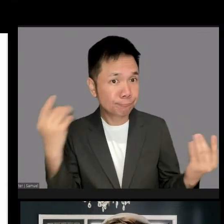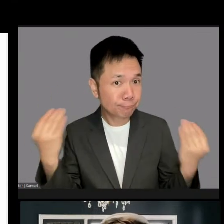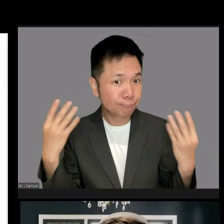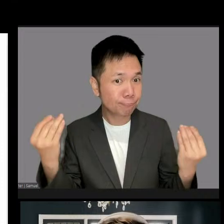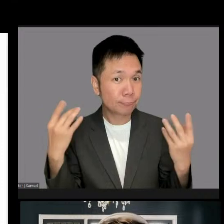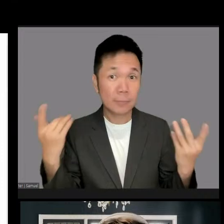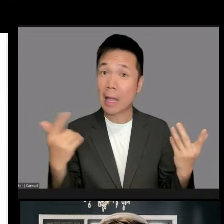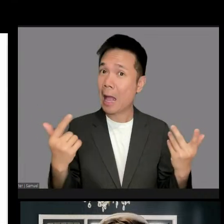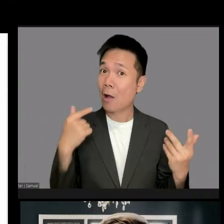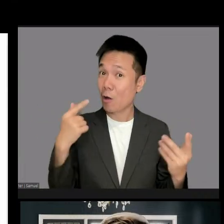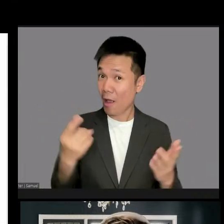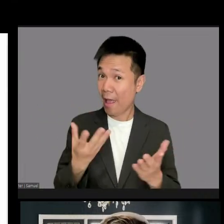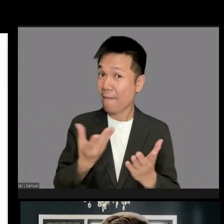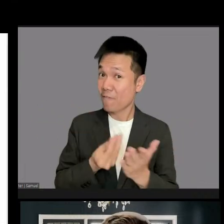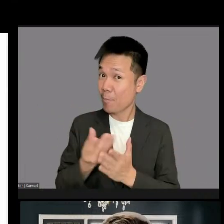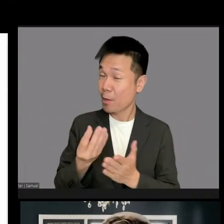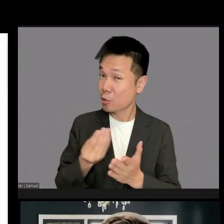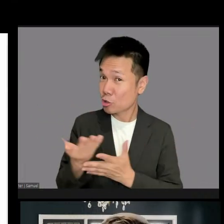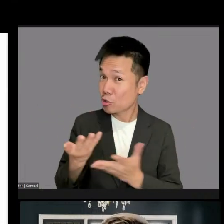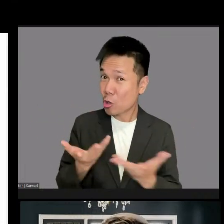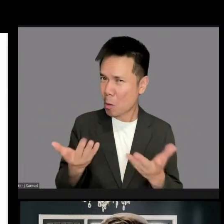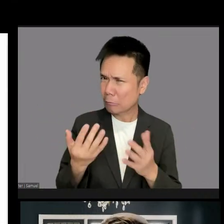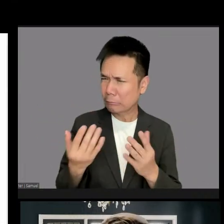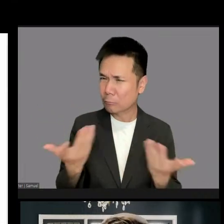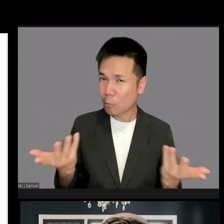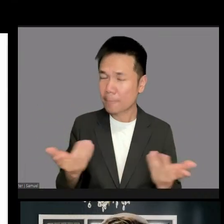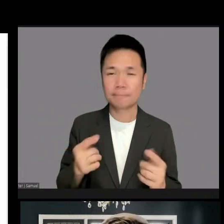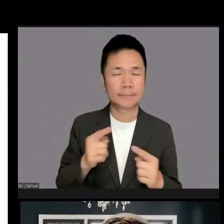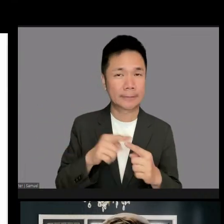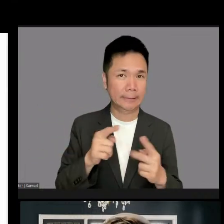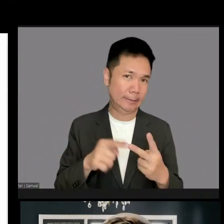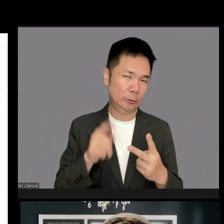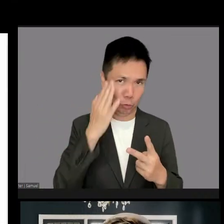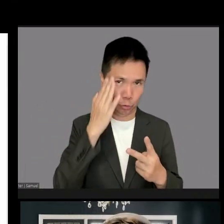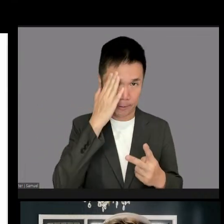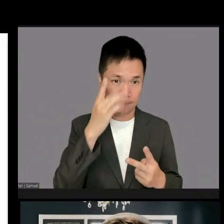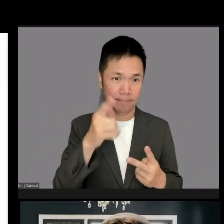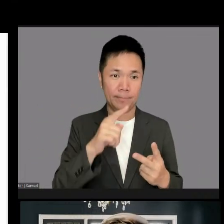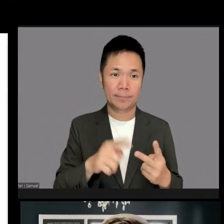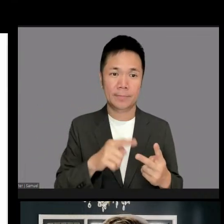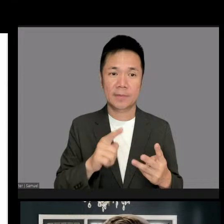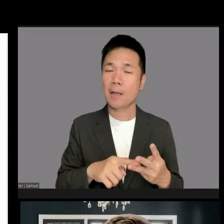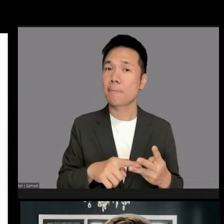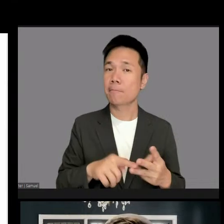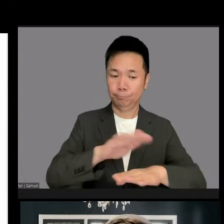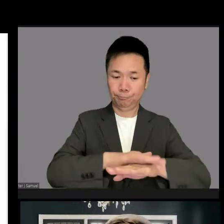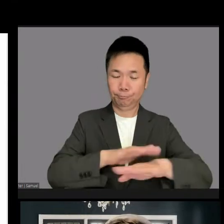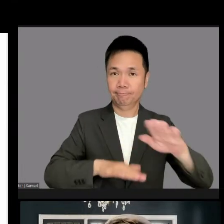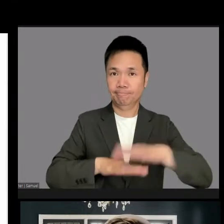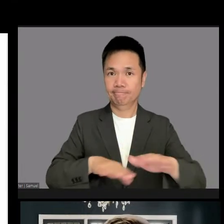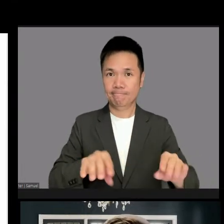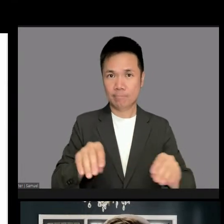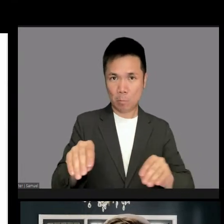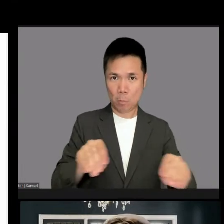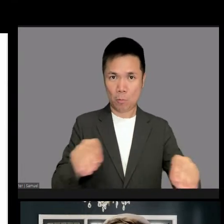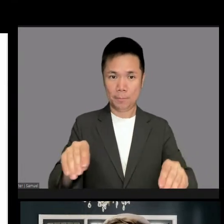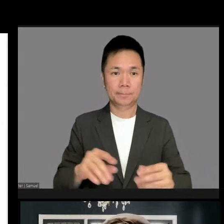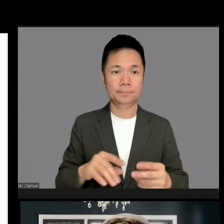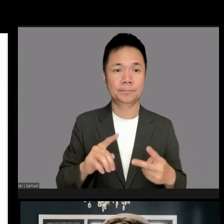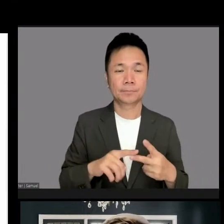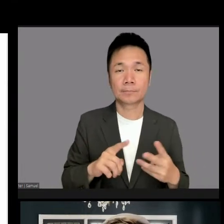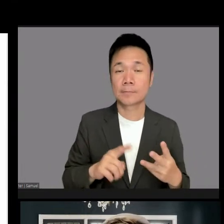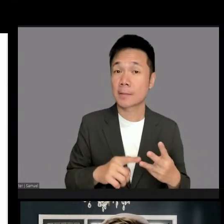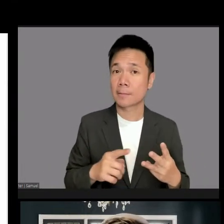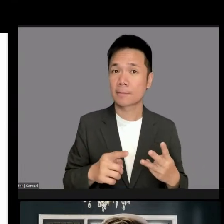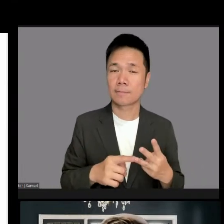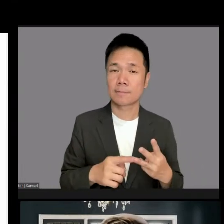also? For people with motor disabilities, this affects movement and coordination. So for example, how are